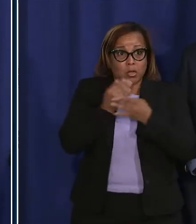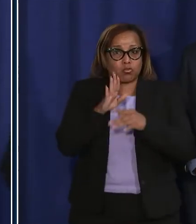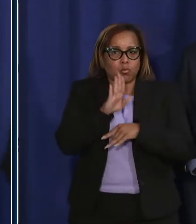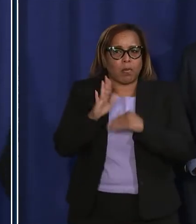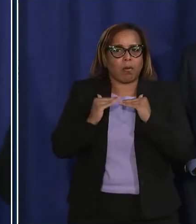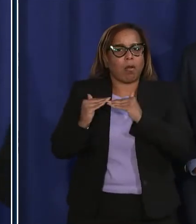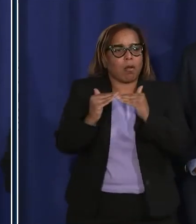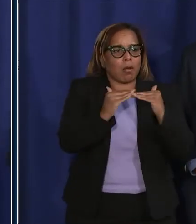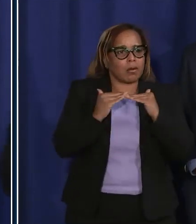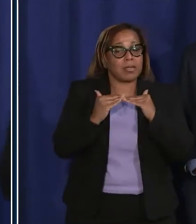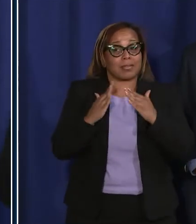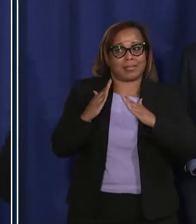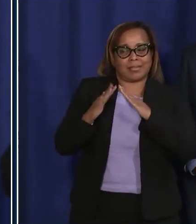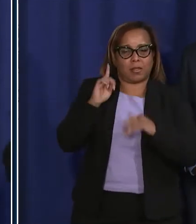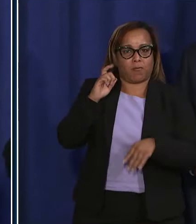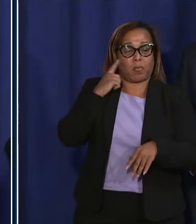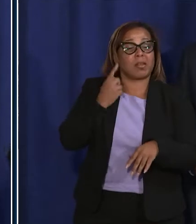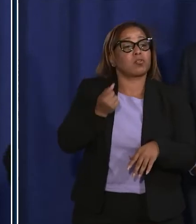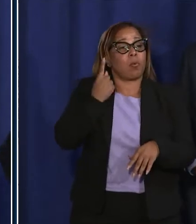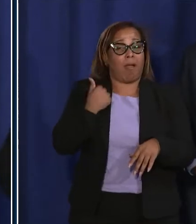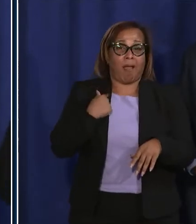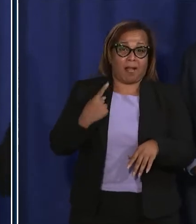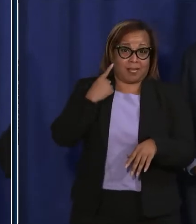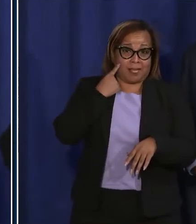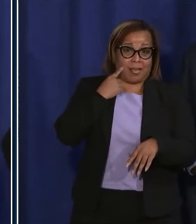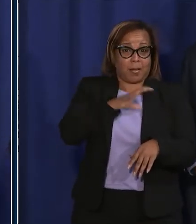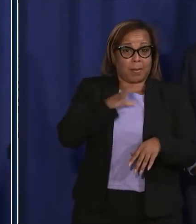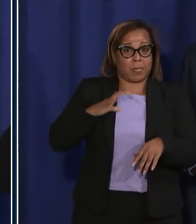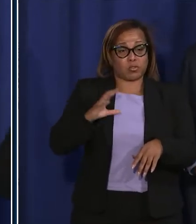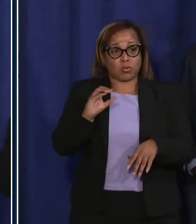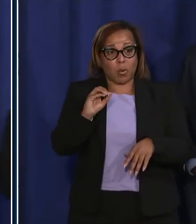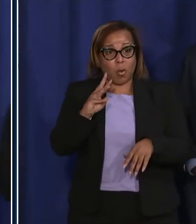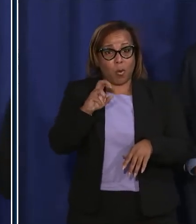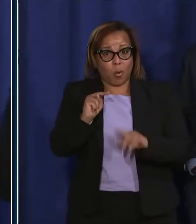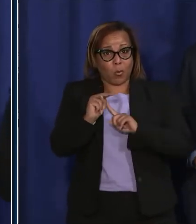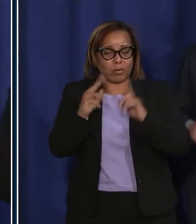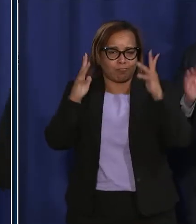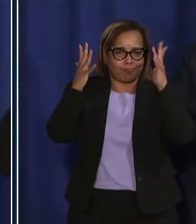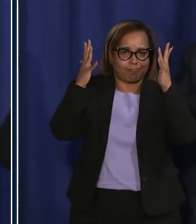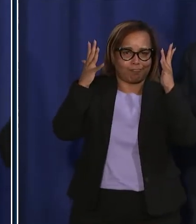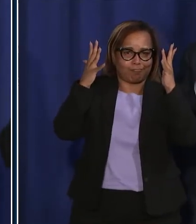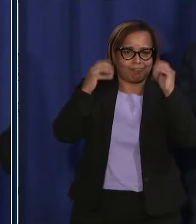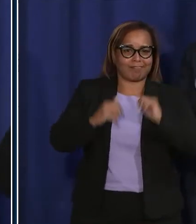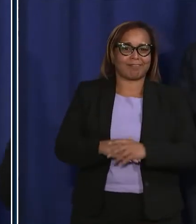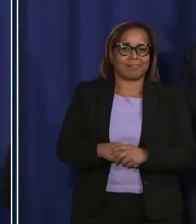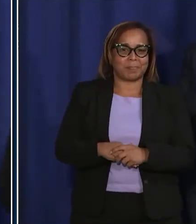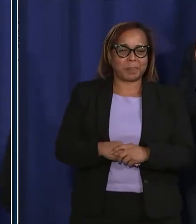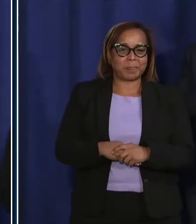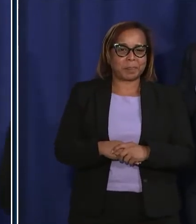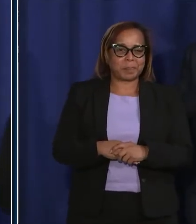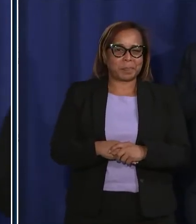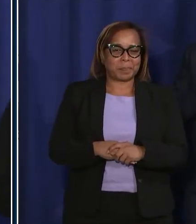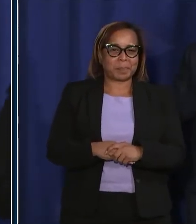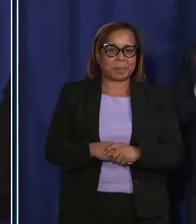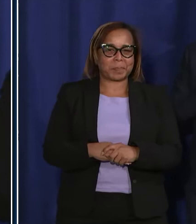colleagues in city government. So I think Commissioner Owen deserves a round of applause.